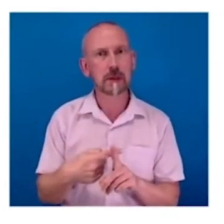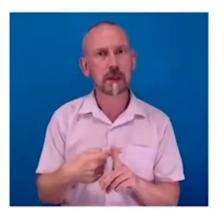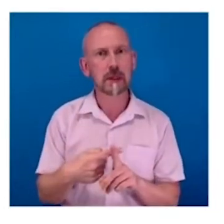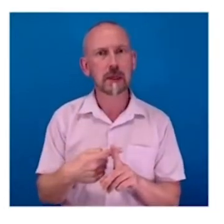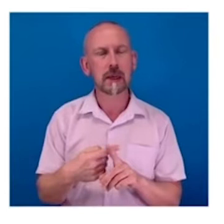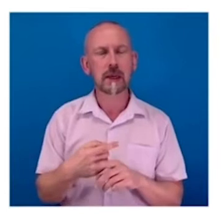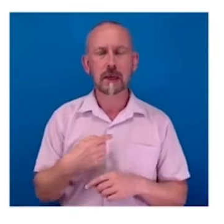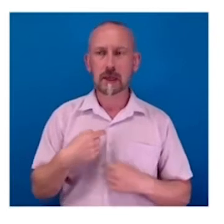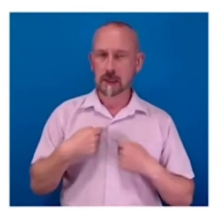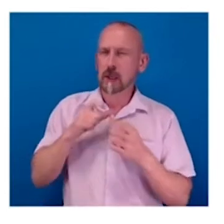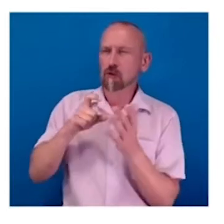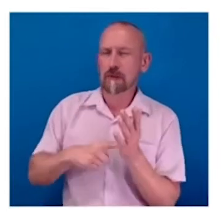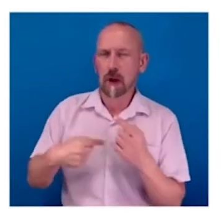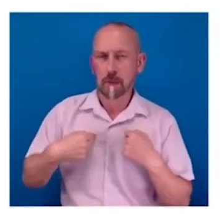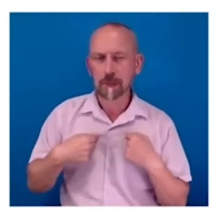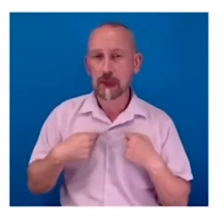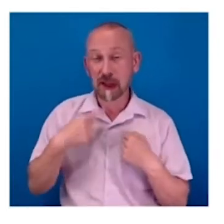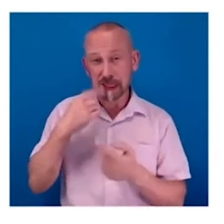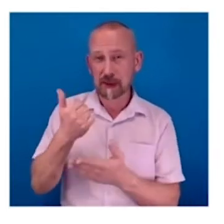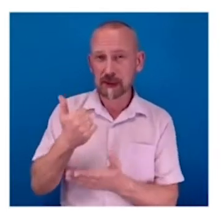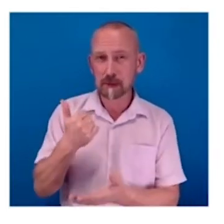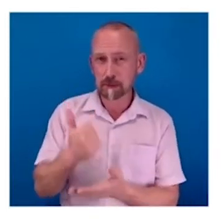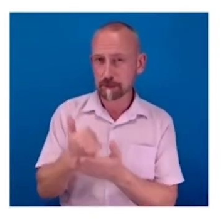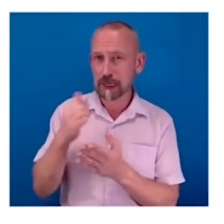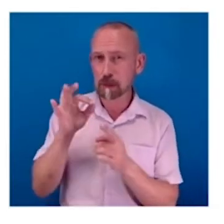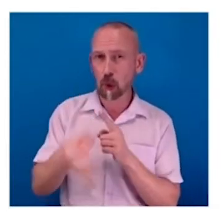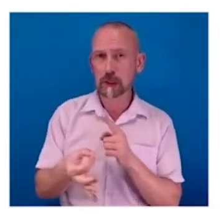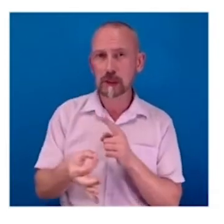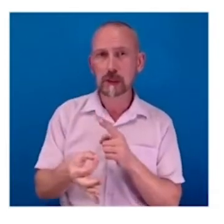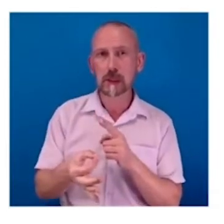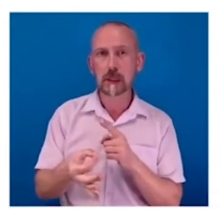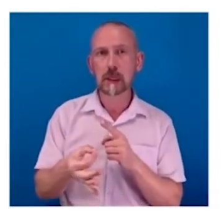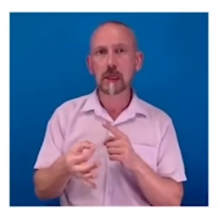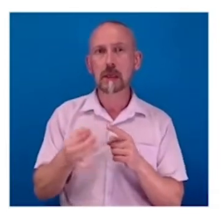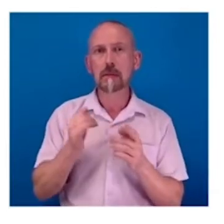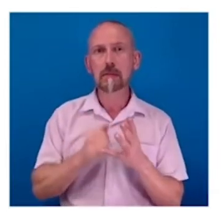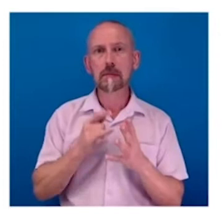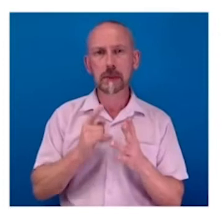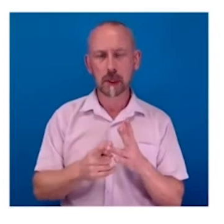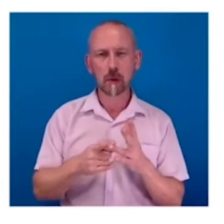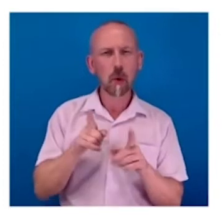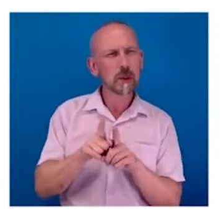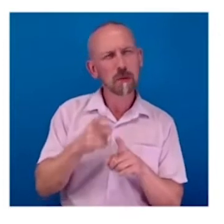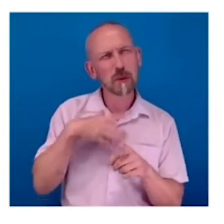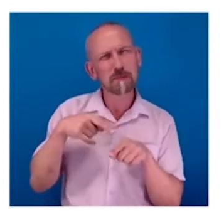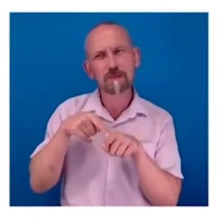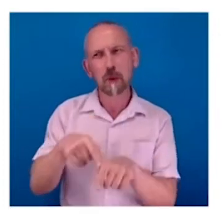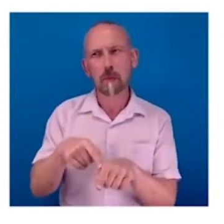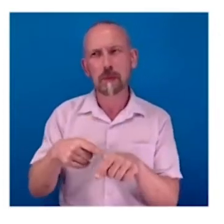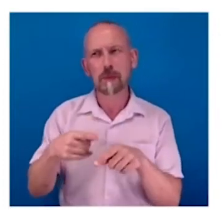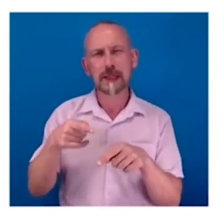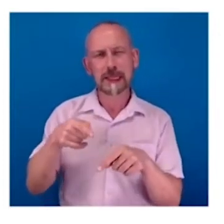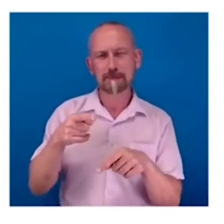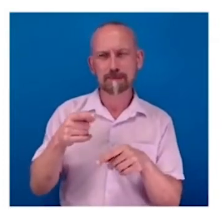a brilliant point. And your point about, even though we don't have time to go into it, the loneliness piece of it, is was really interesting